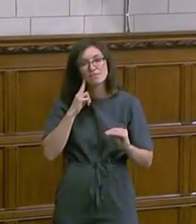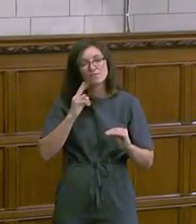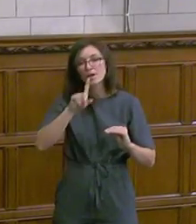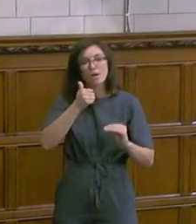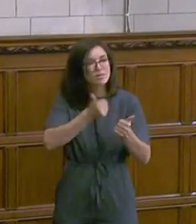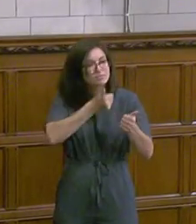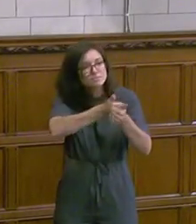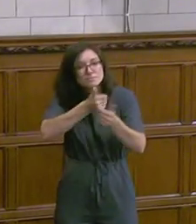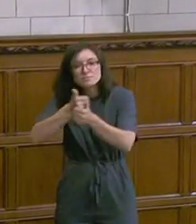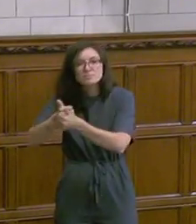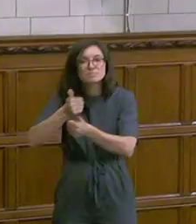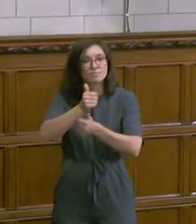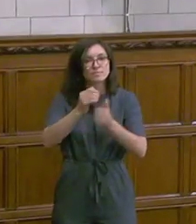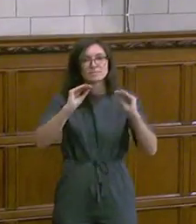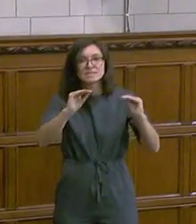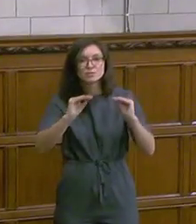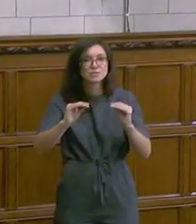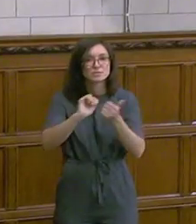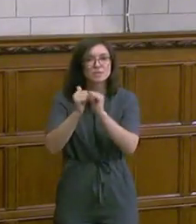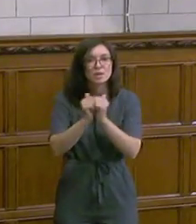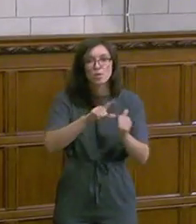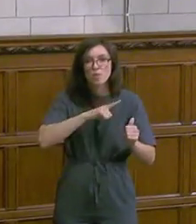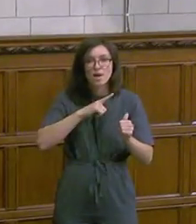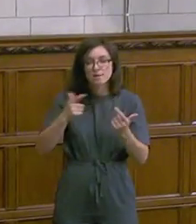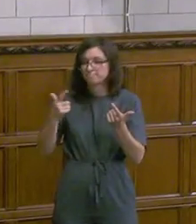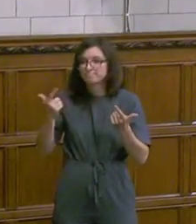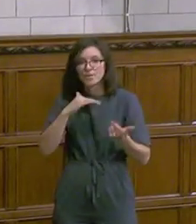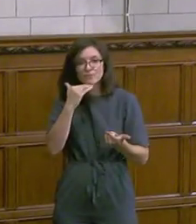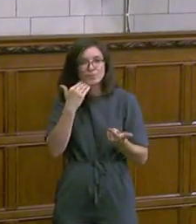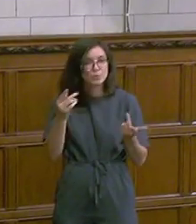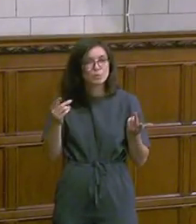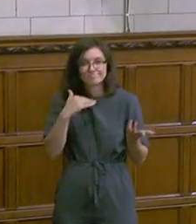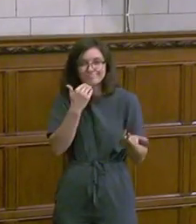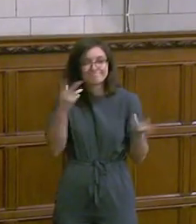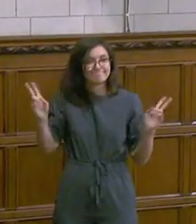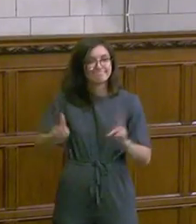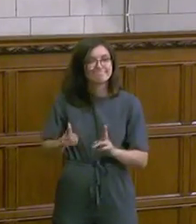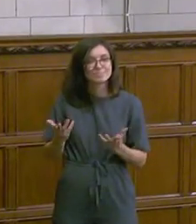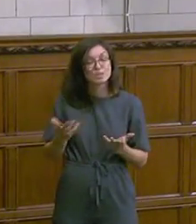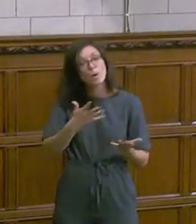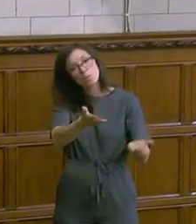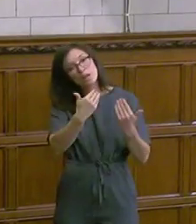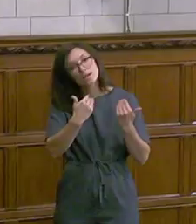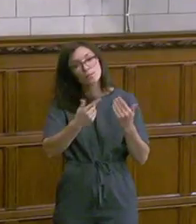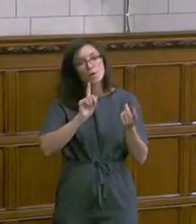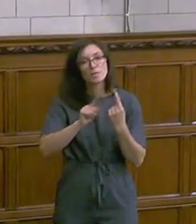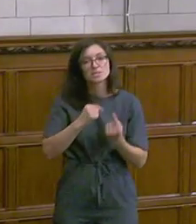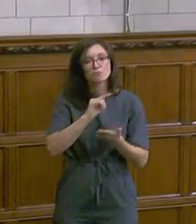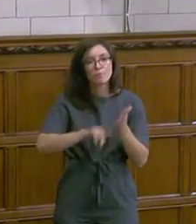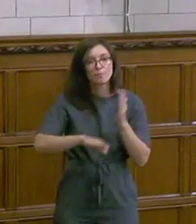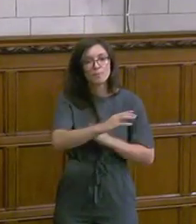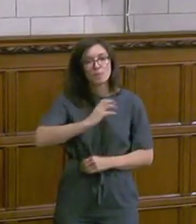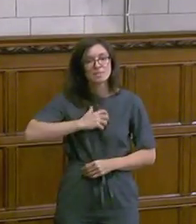staff or support young people there, as they are not funded. And again, I would welcome comments from the Minister and whether he be prepared to look at